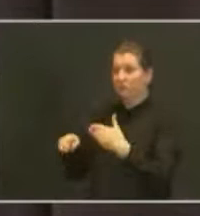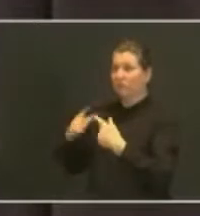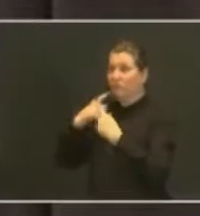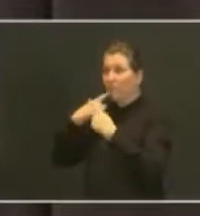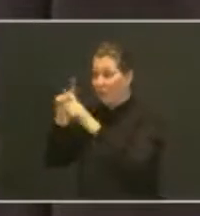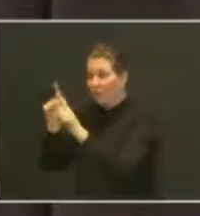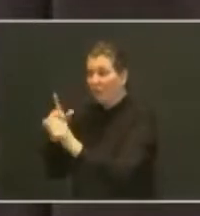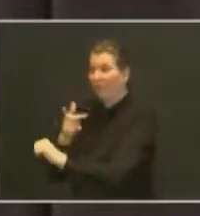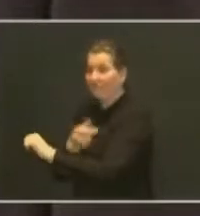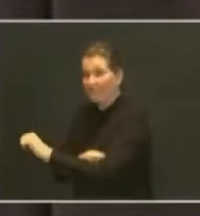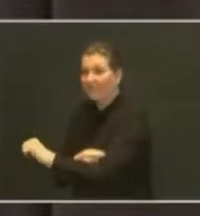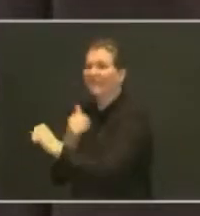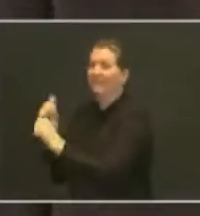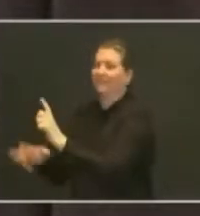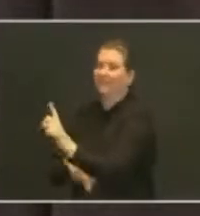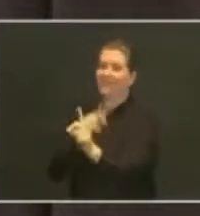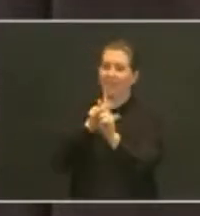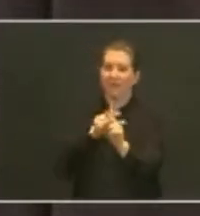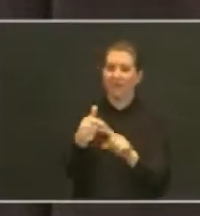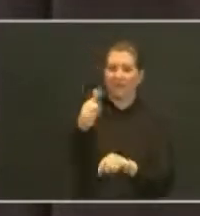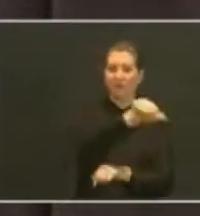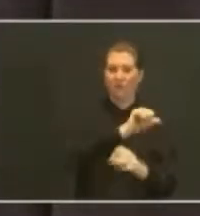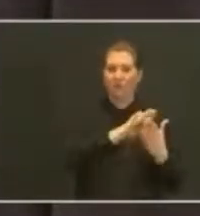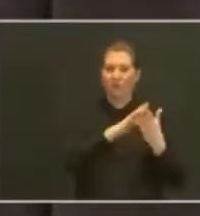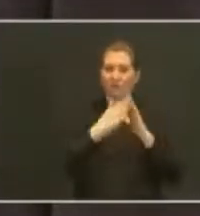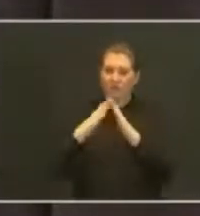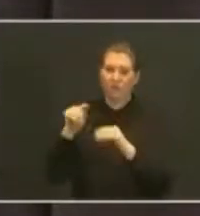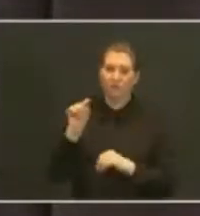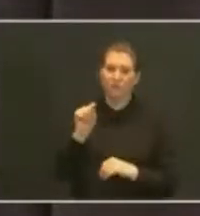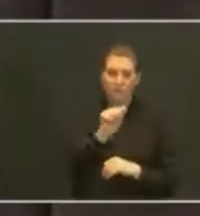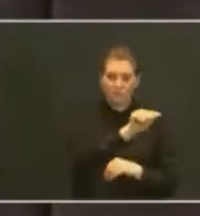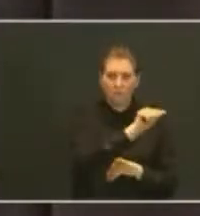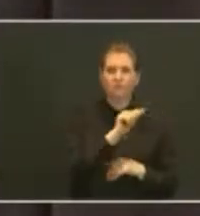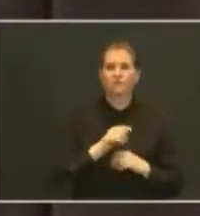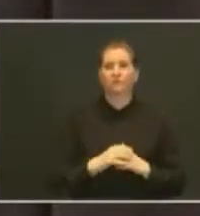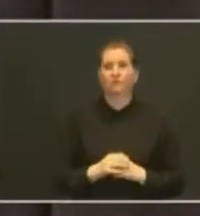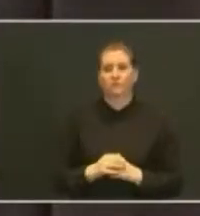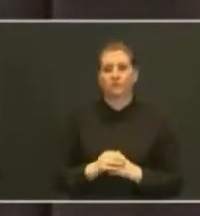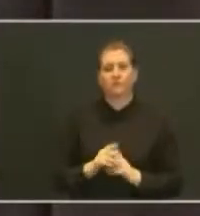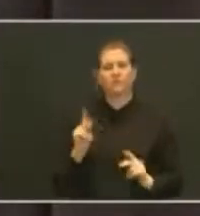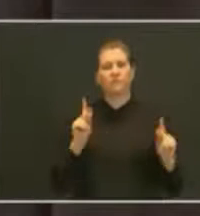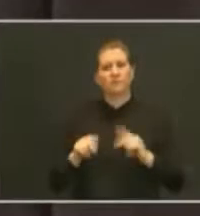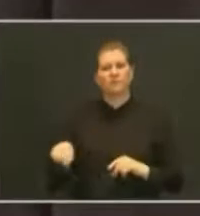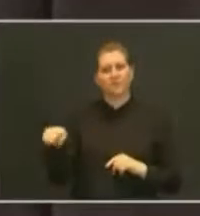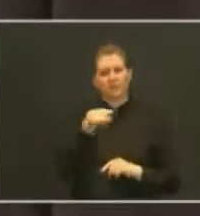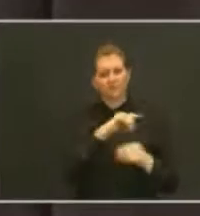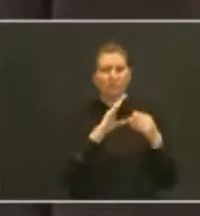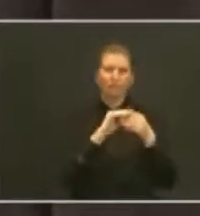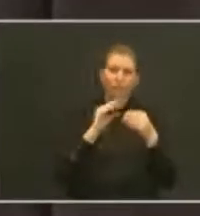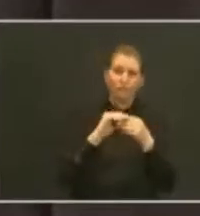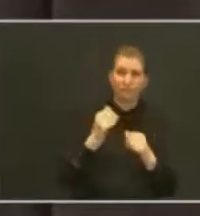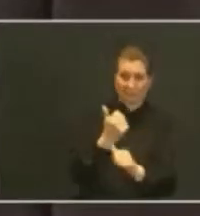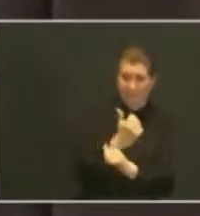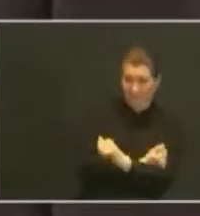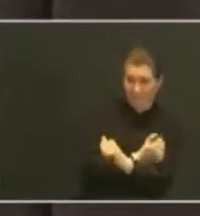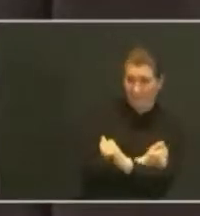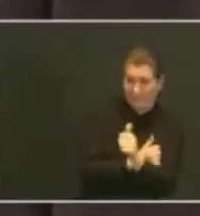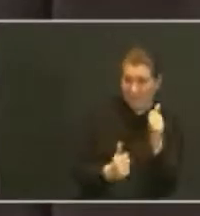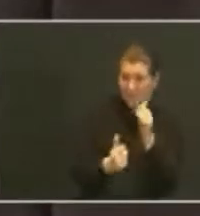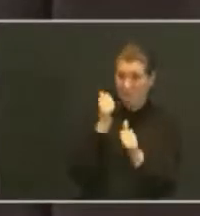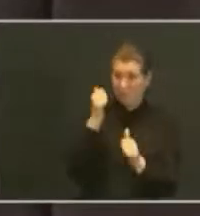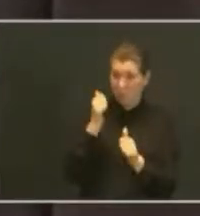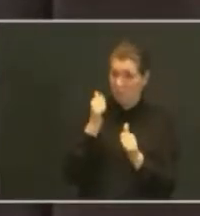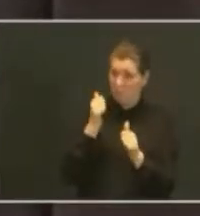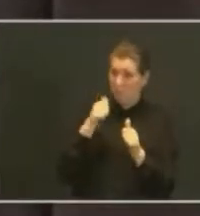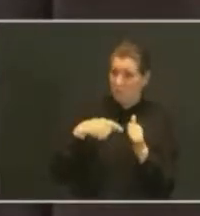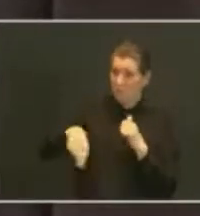rightly, people have pointed out that many of the communities where our vaccination rates are the highest are not the communities that